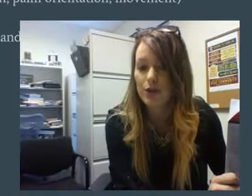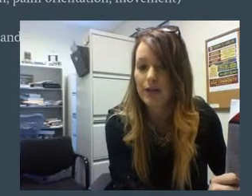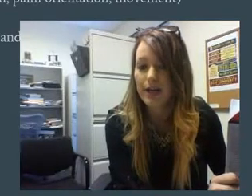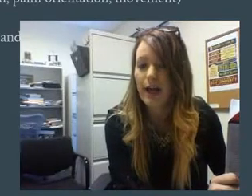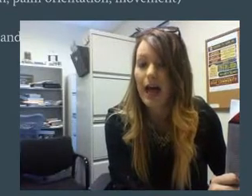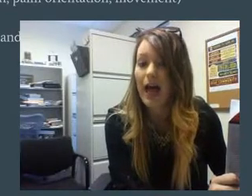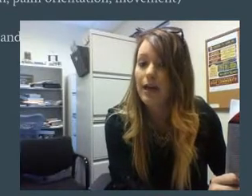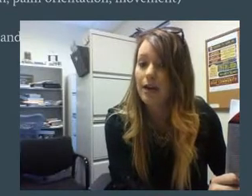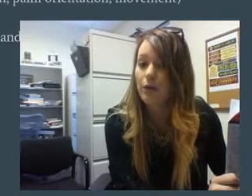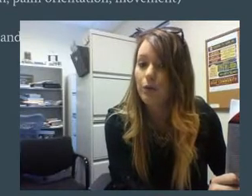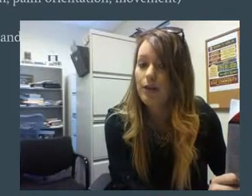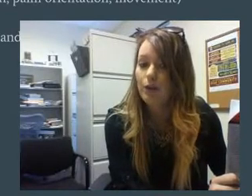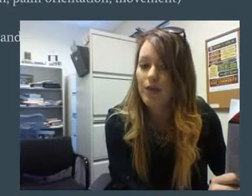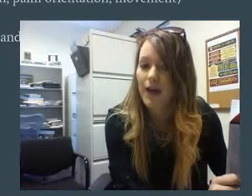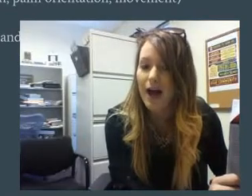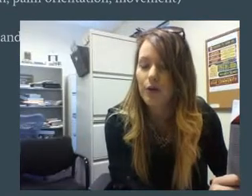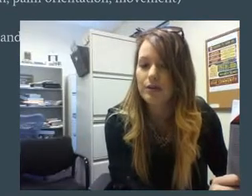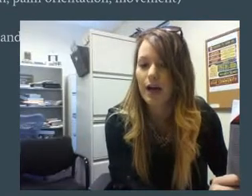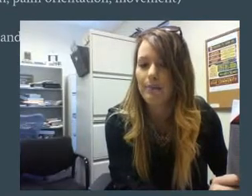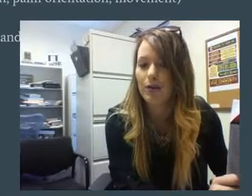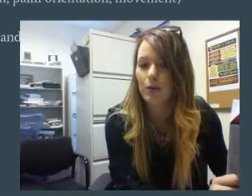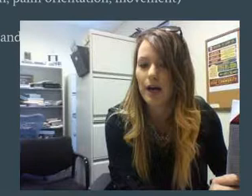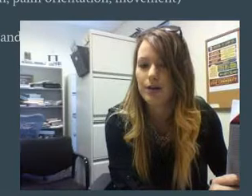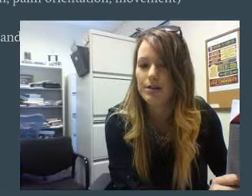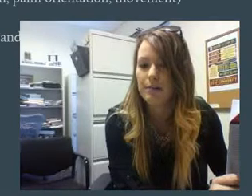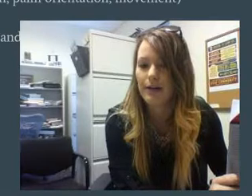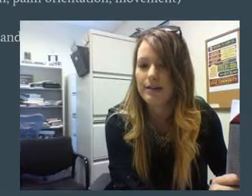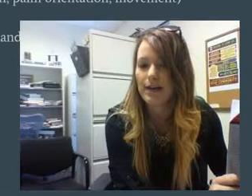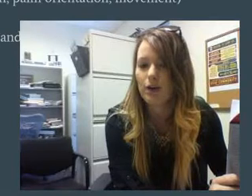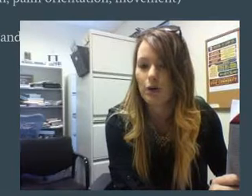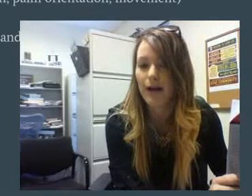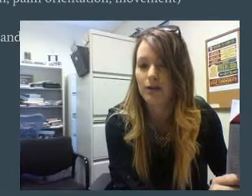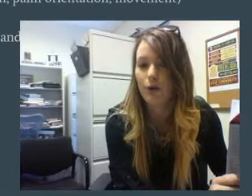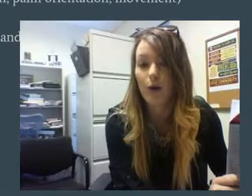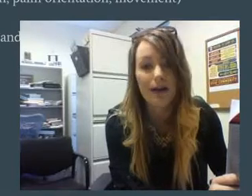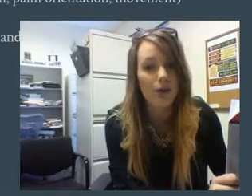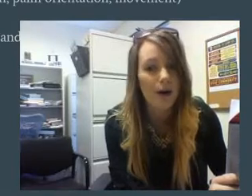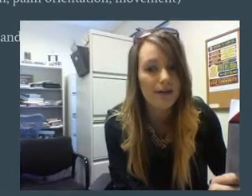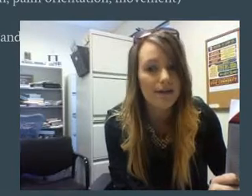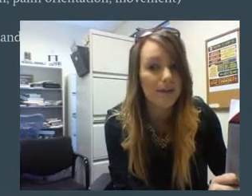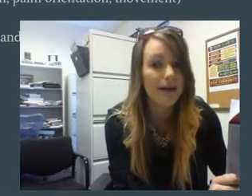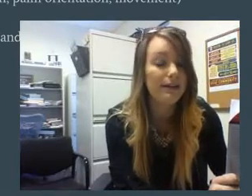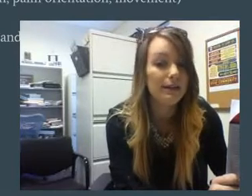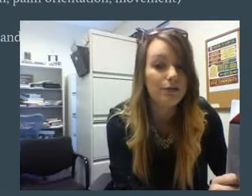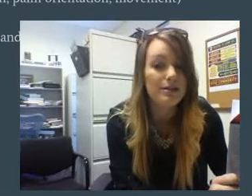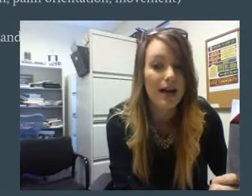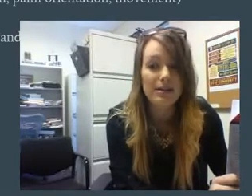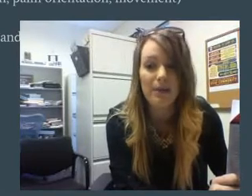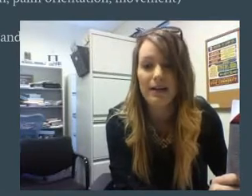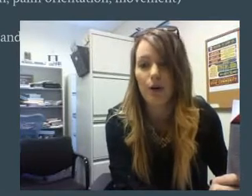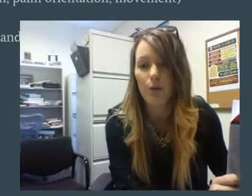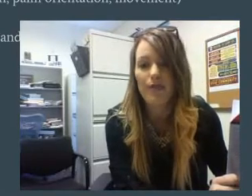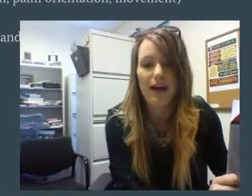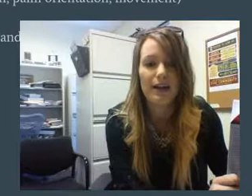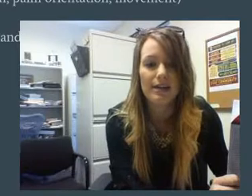contrasted unit, and with or without non-manual markers can make a sign correct or incorrect, can make it a different sign